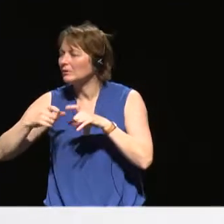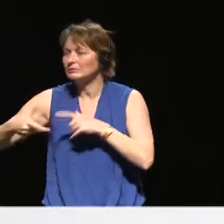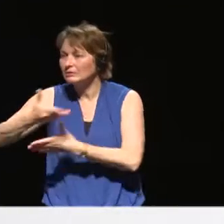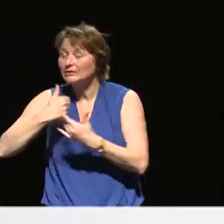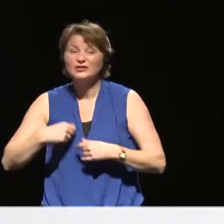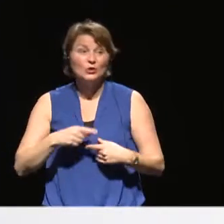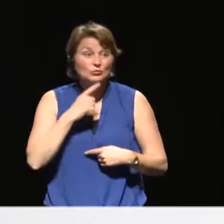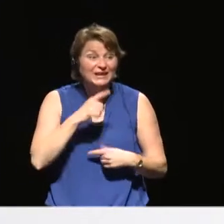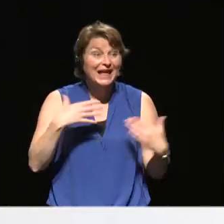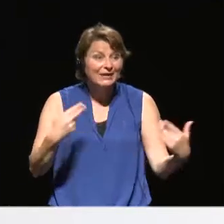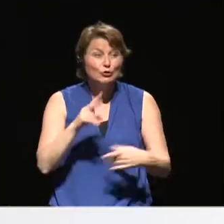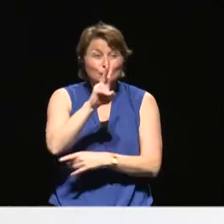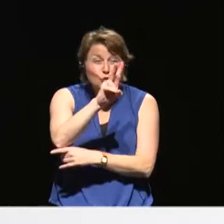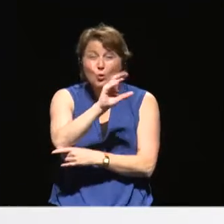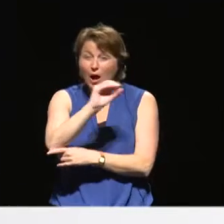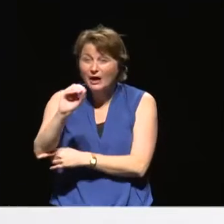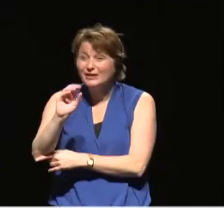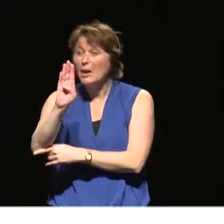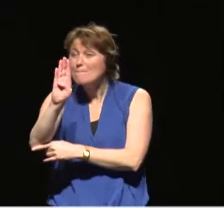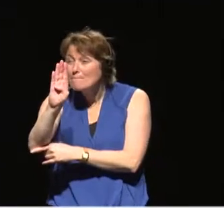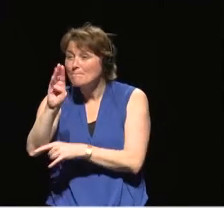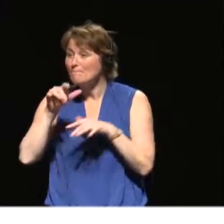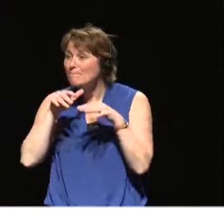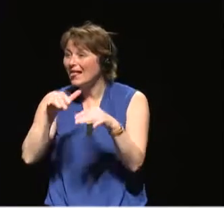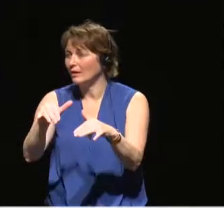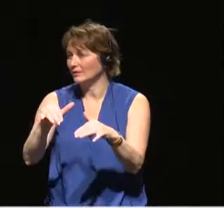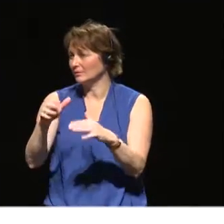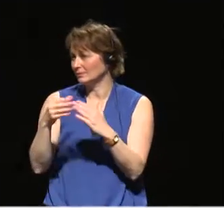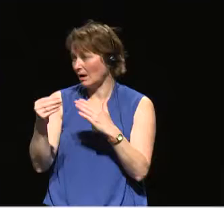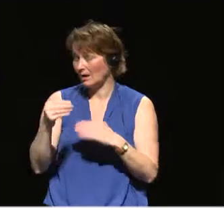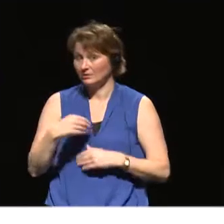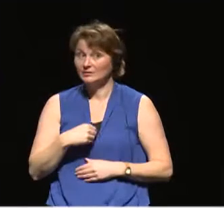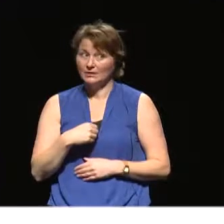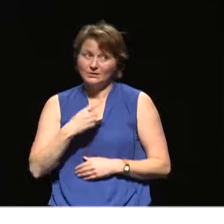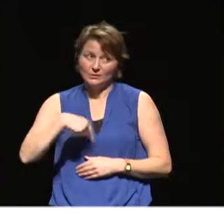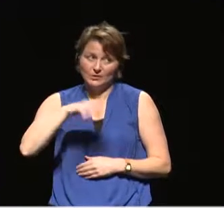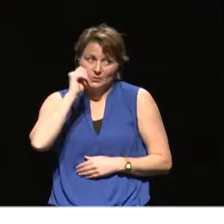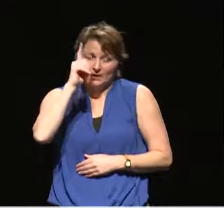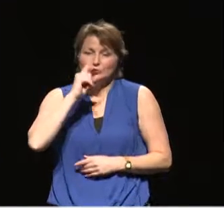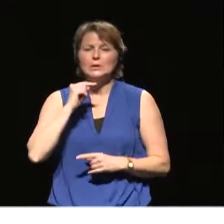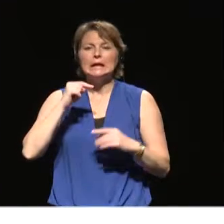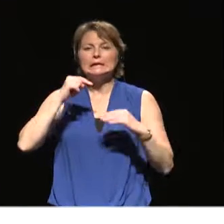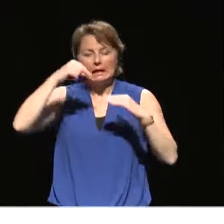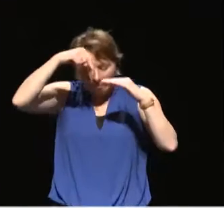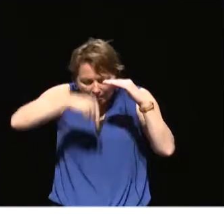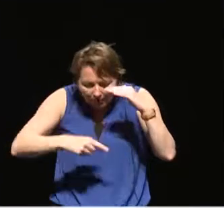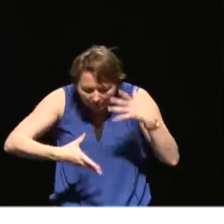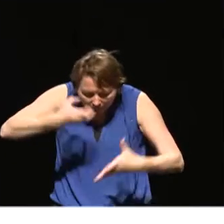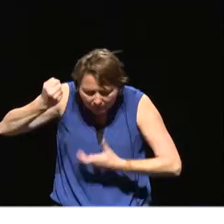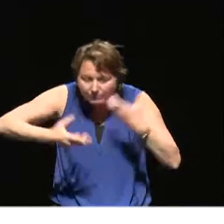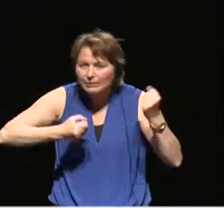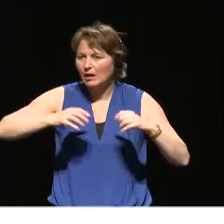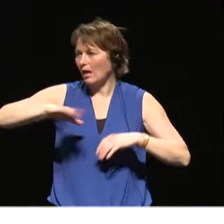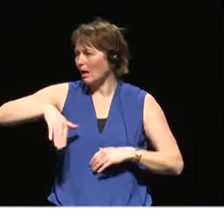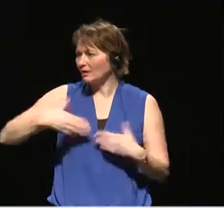And we are very conscious of the fact that this is the tip of the iceberg that you can see. But that just gives you a sense